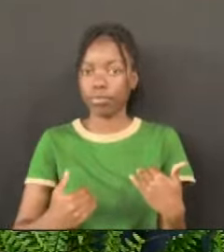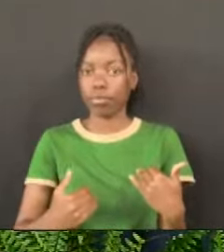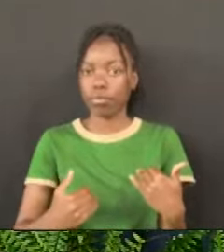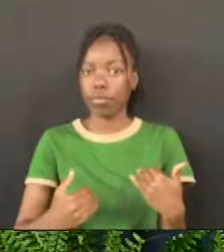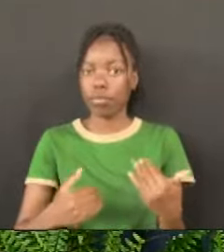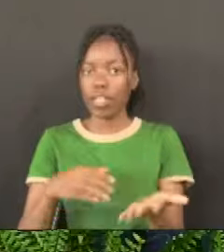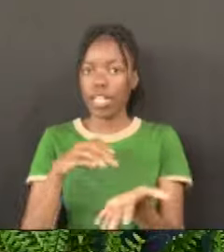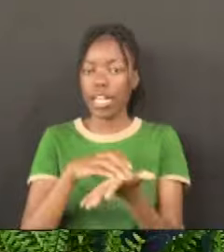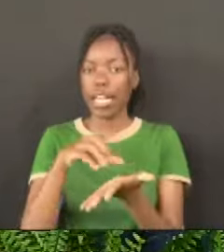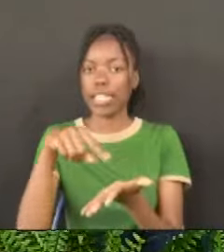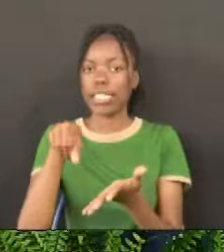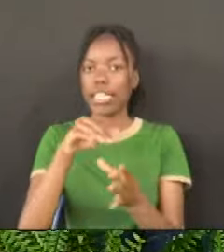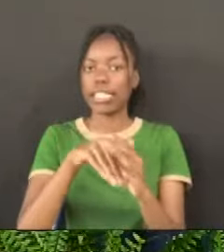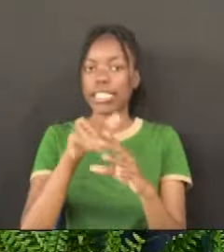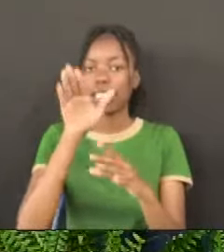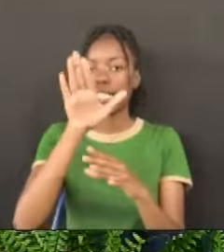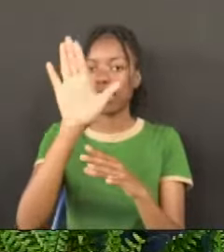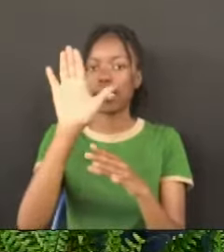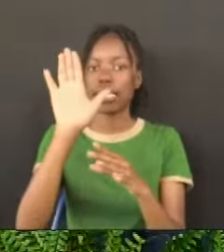unconditional love.